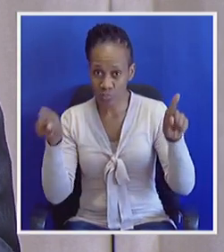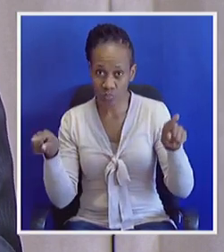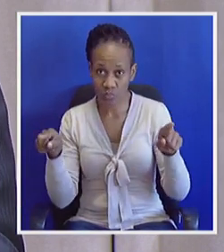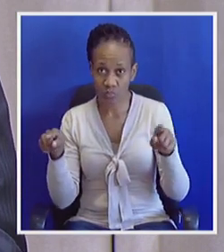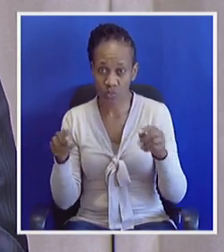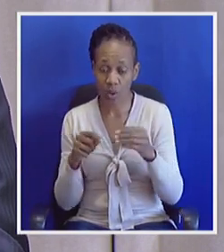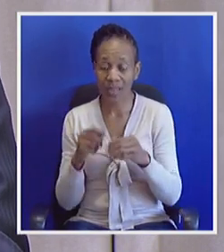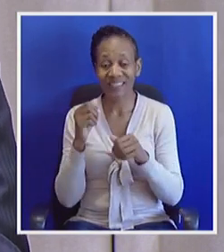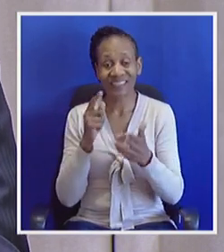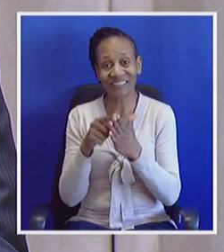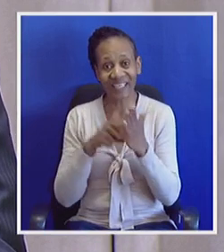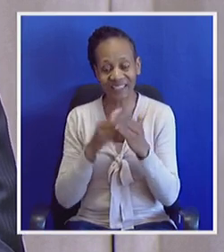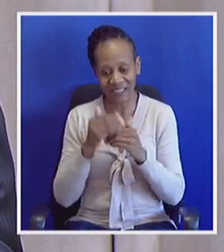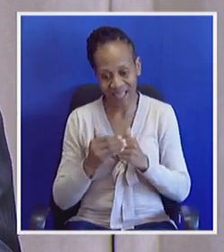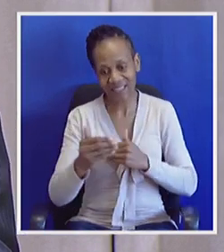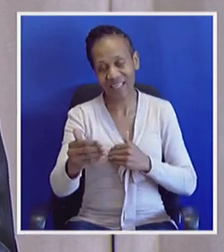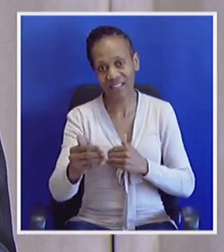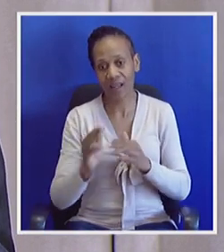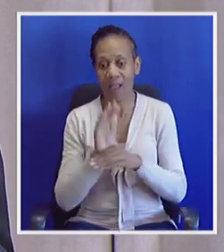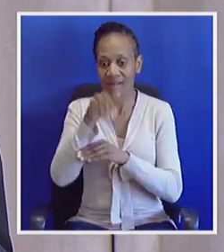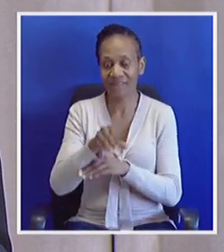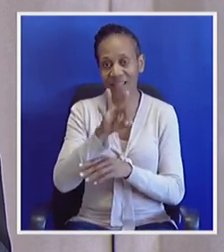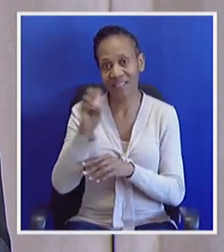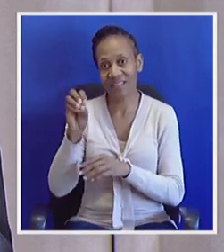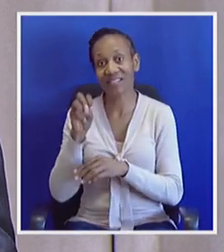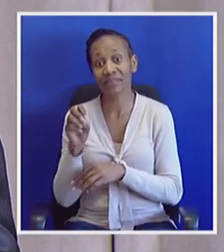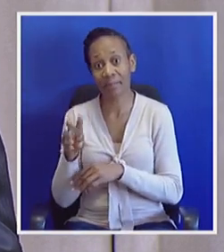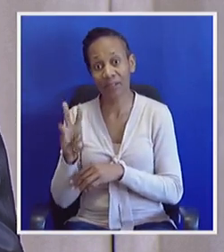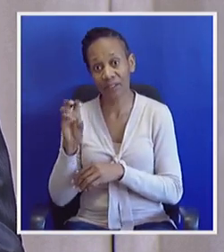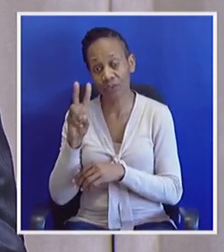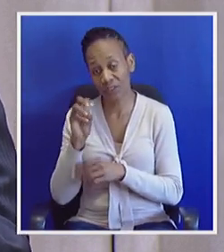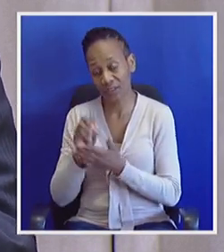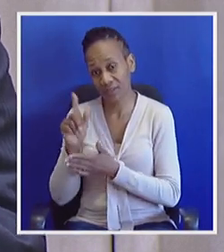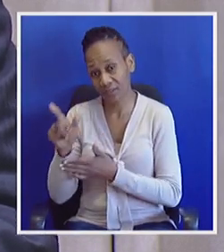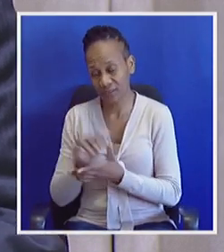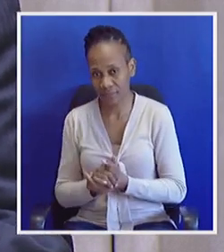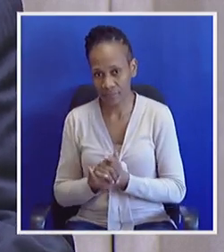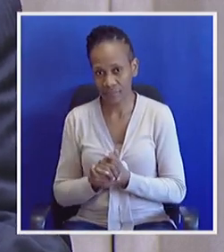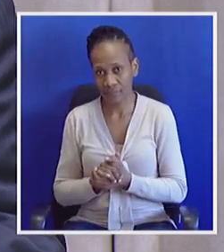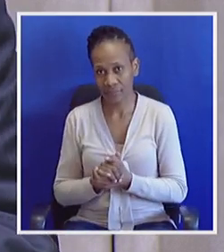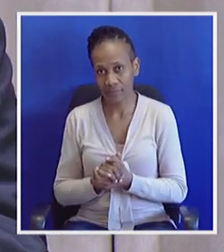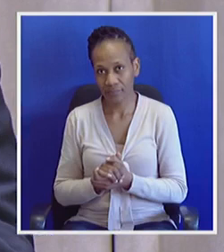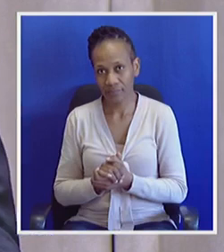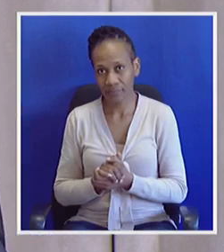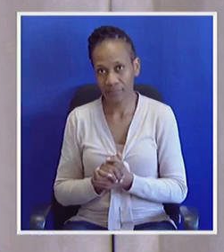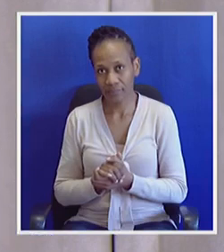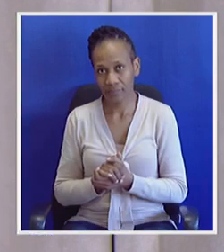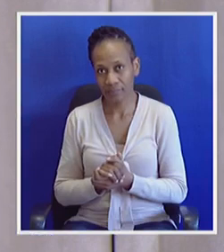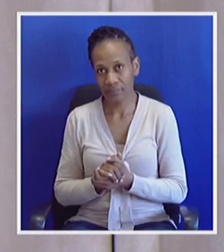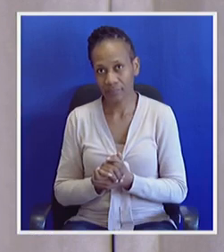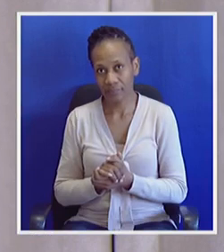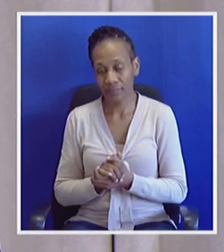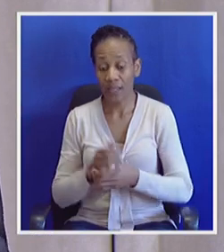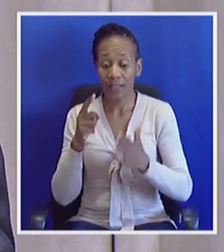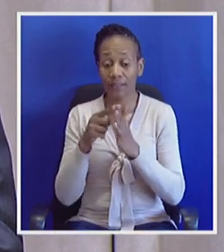the 30th of September 2017. The precise makeup of the quantum of